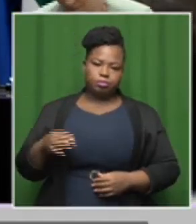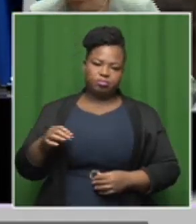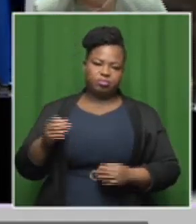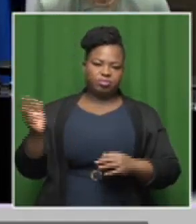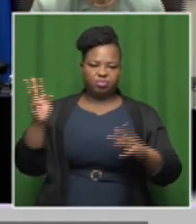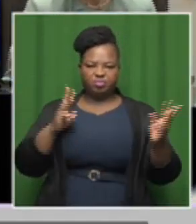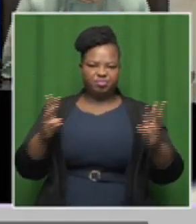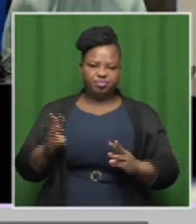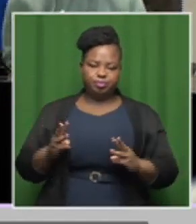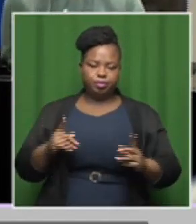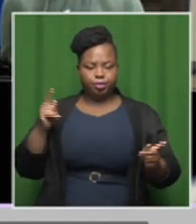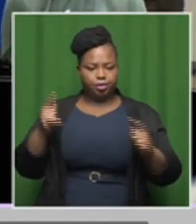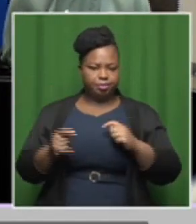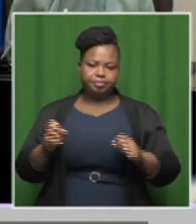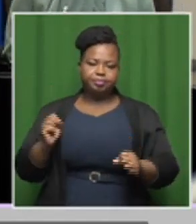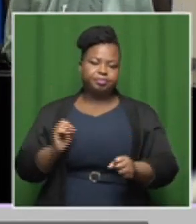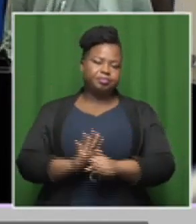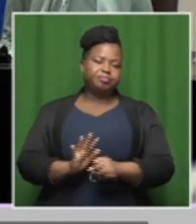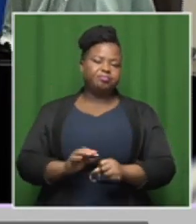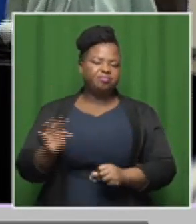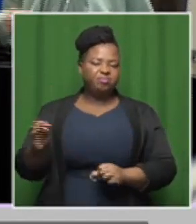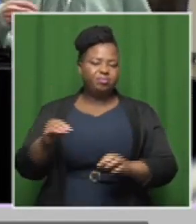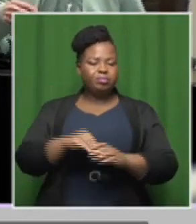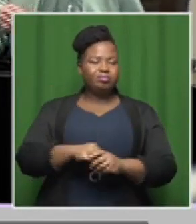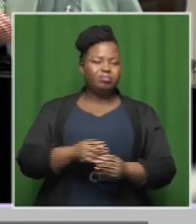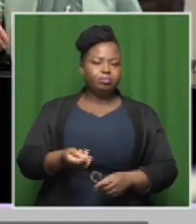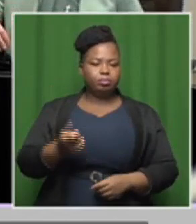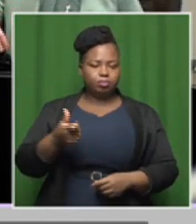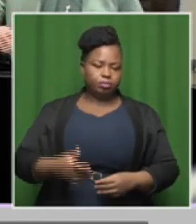change and are the most affected by it.